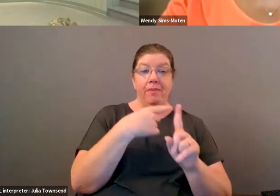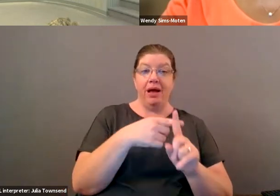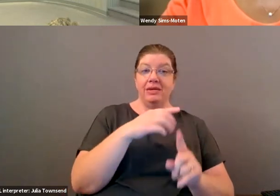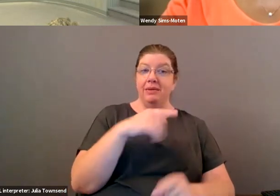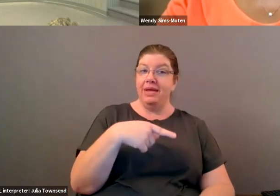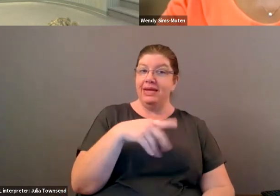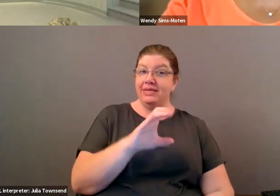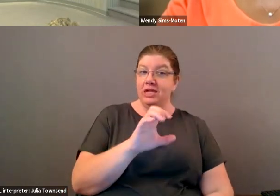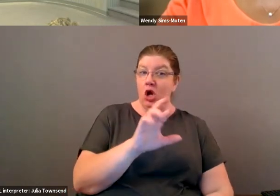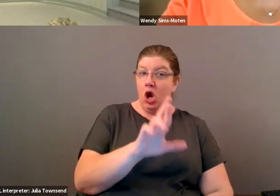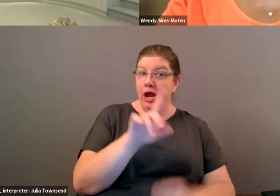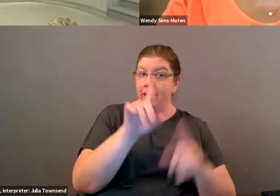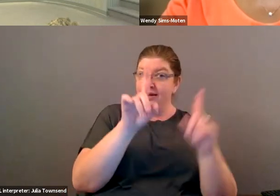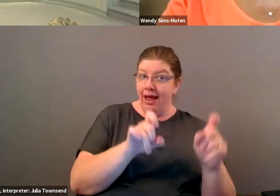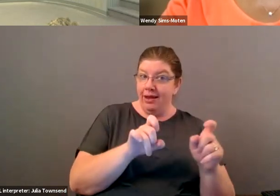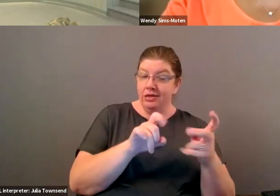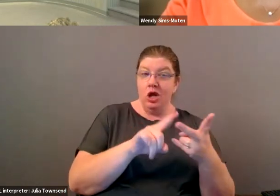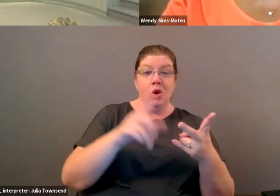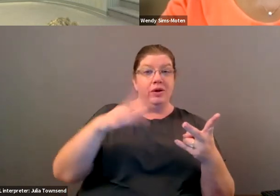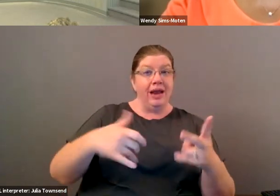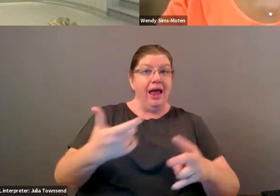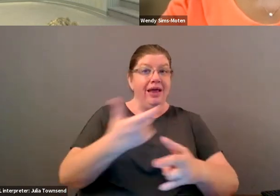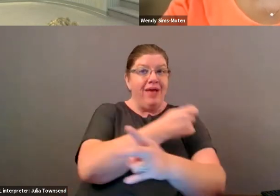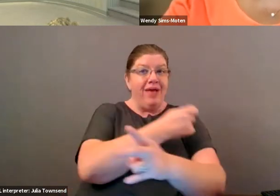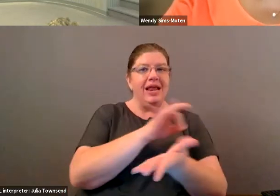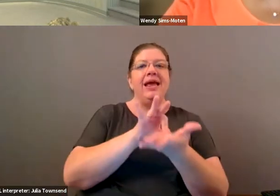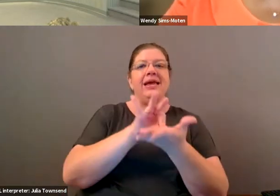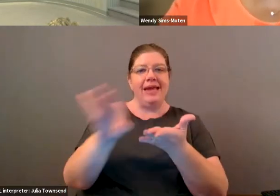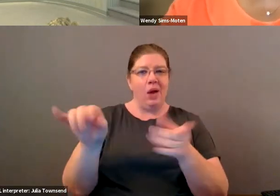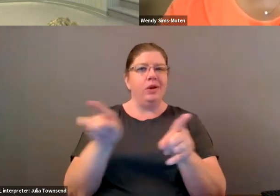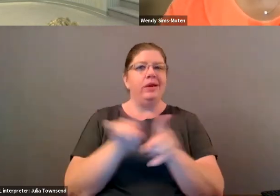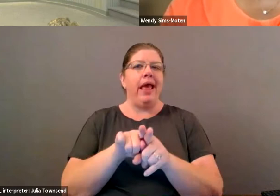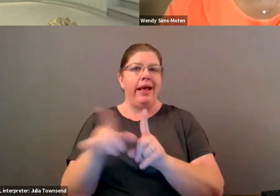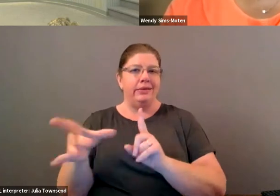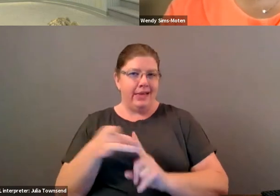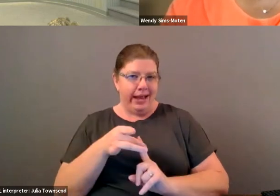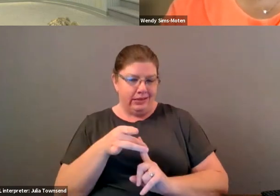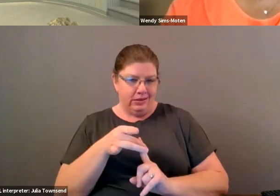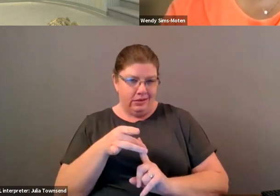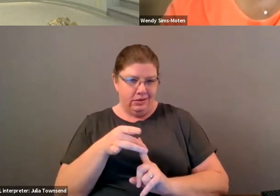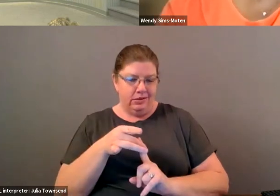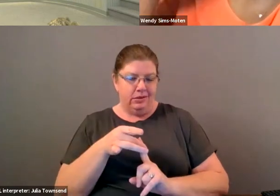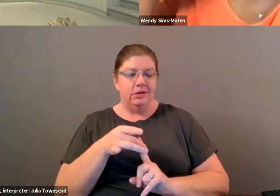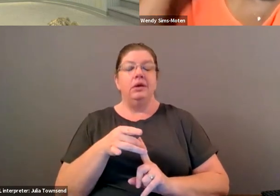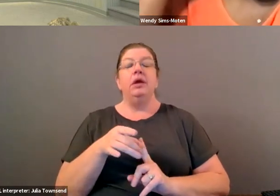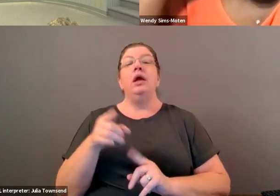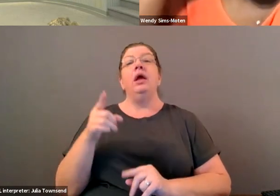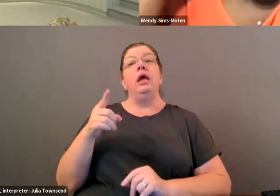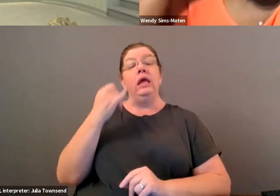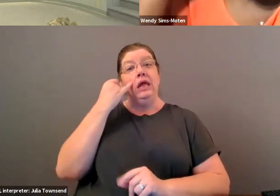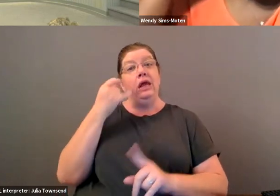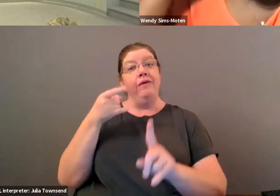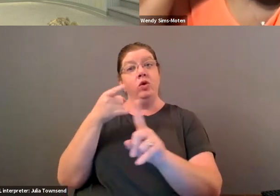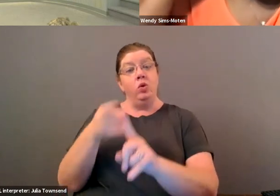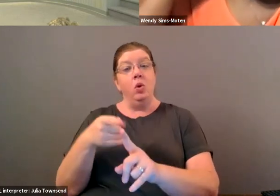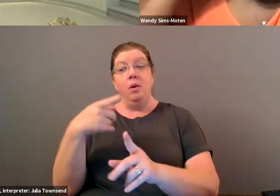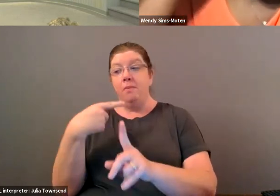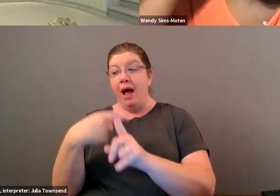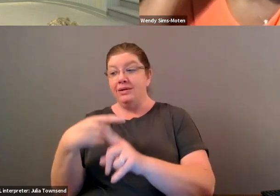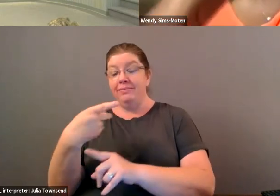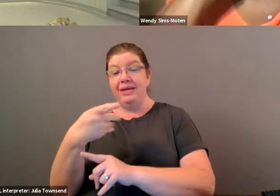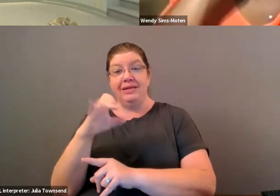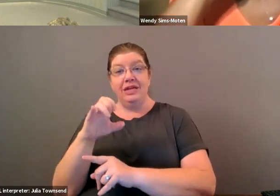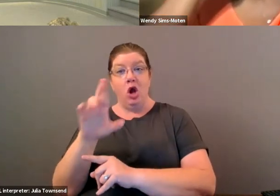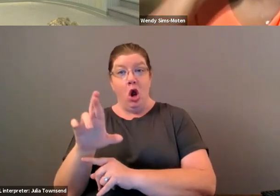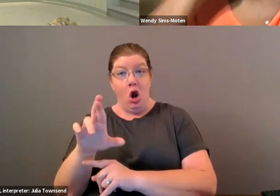test and you are not vaccinated, you get counted as a case. If you have a positive PCR test and